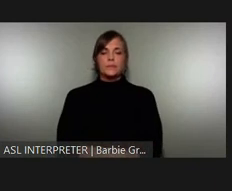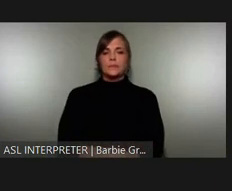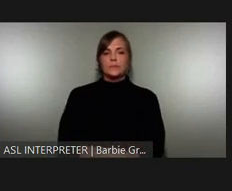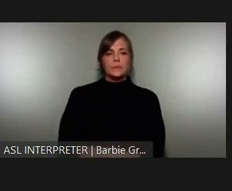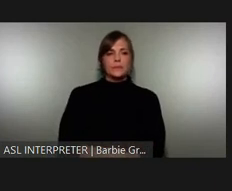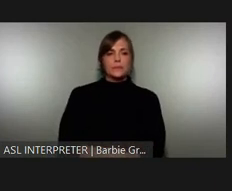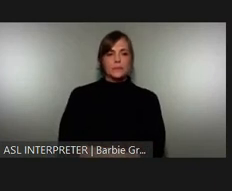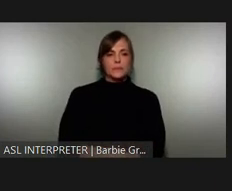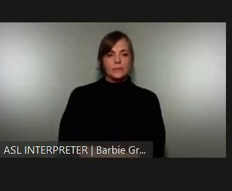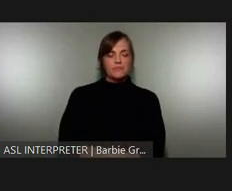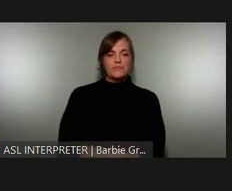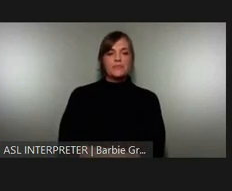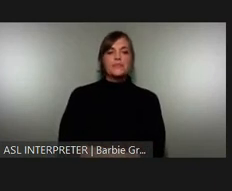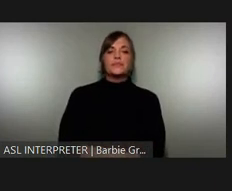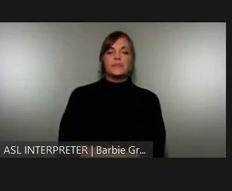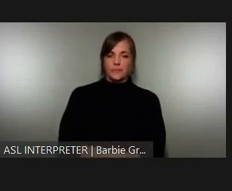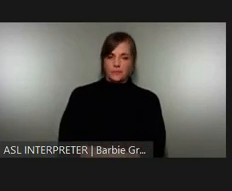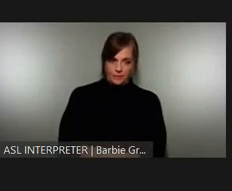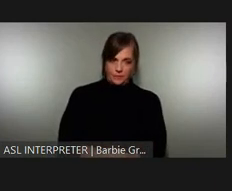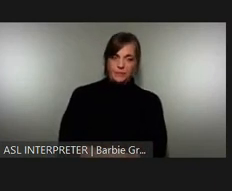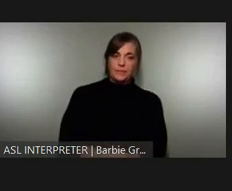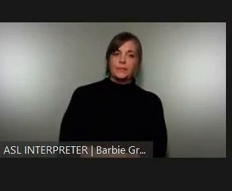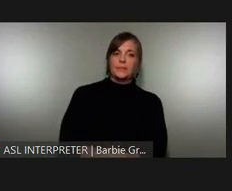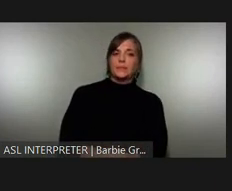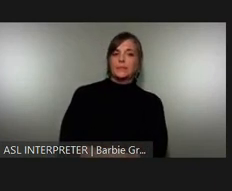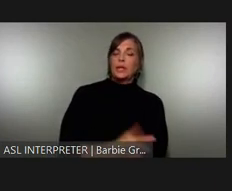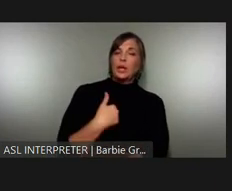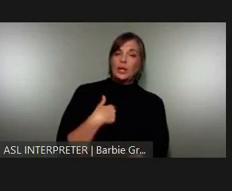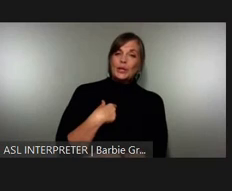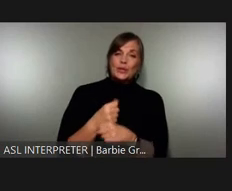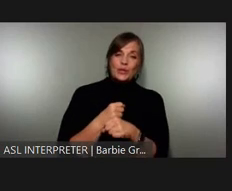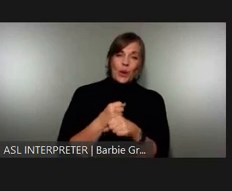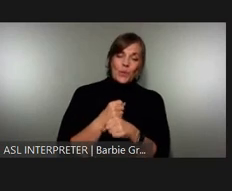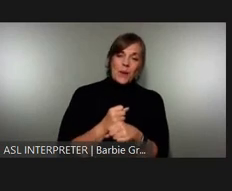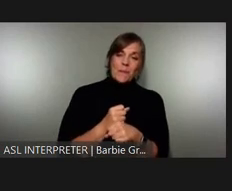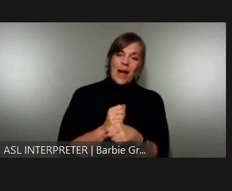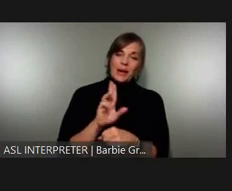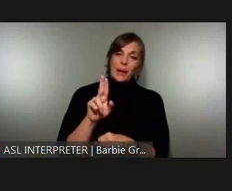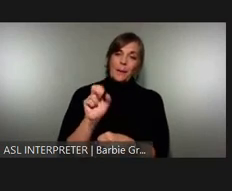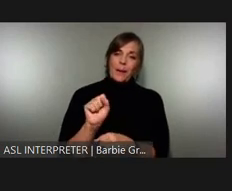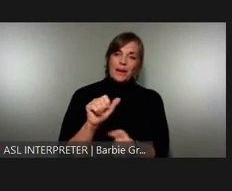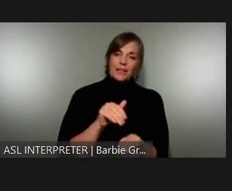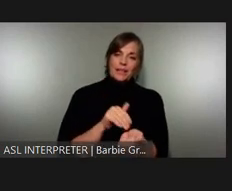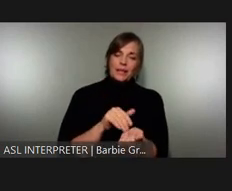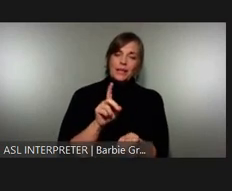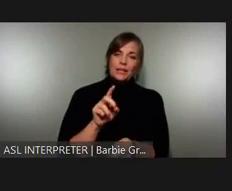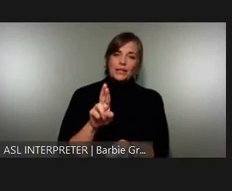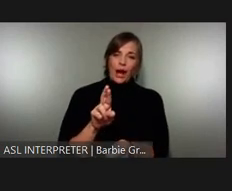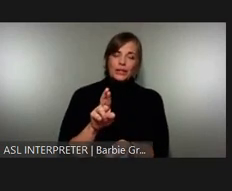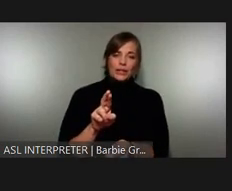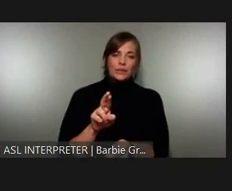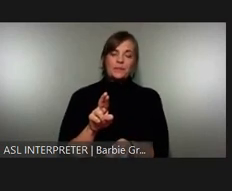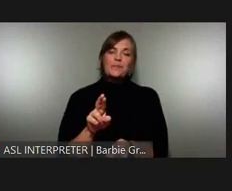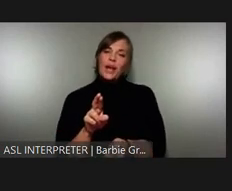doctors onboard campaign. We dressed the folks who clean our buses in medical scrubs, and they proudly posed,